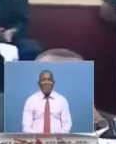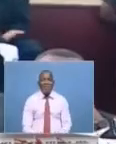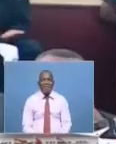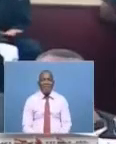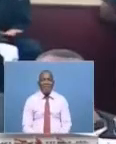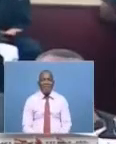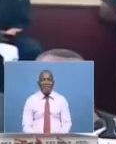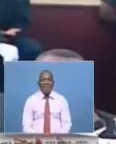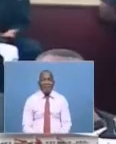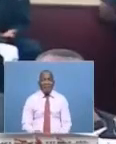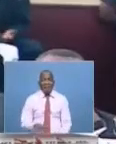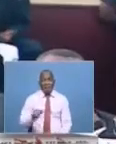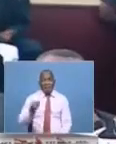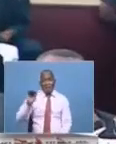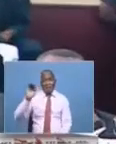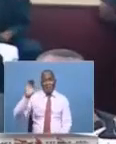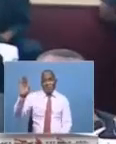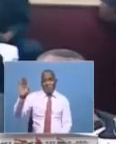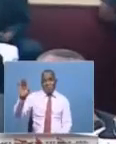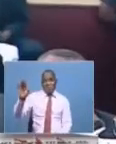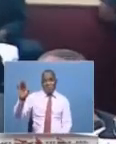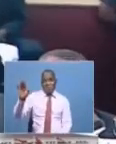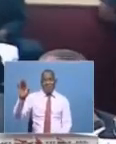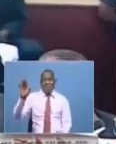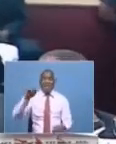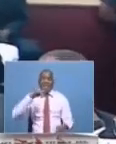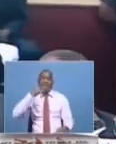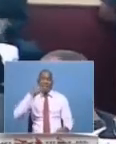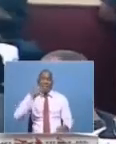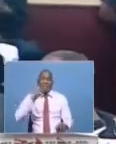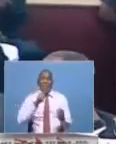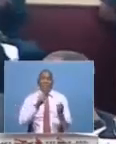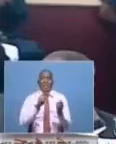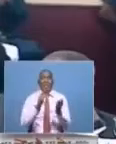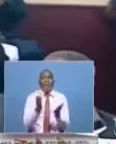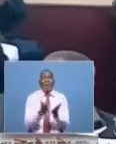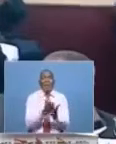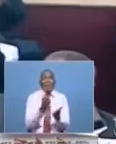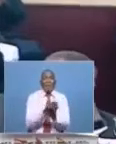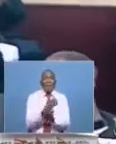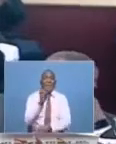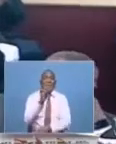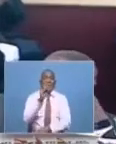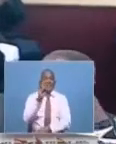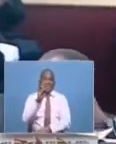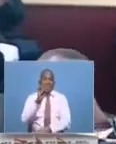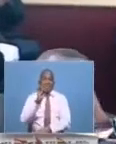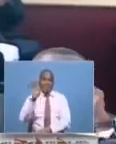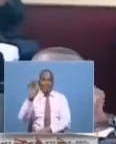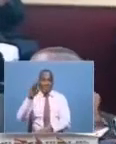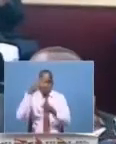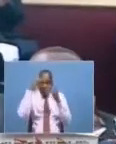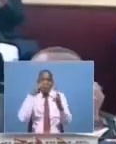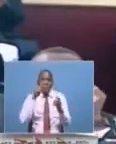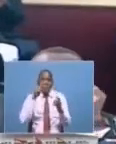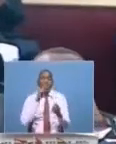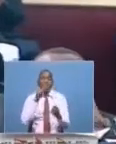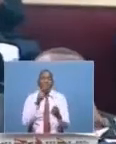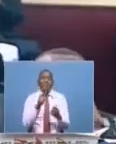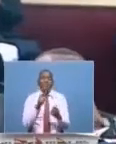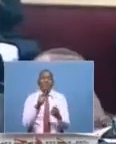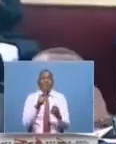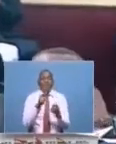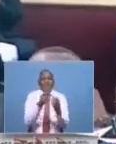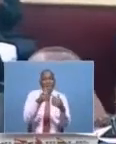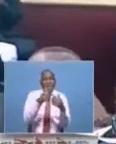and your lordship stated at page 7 of your ruling as follows. Indeed, the distinction between that